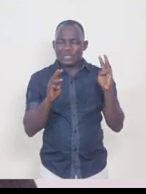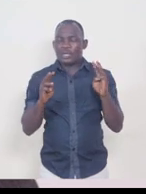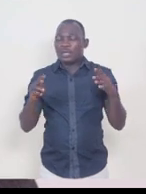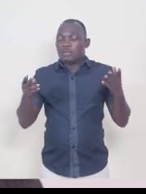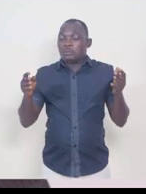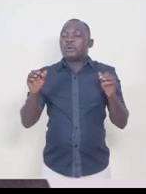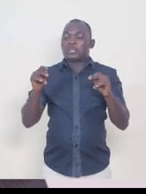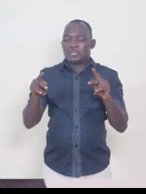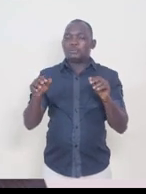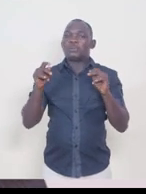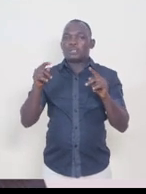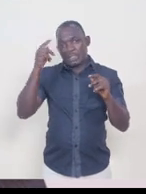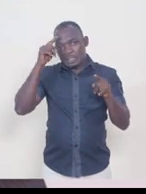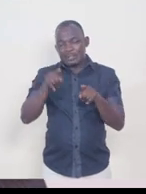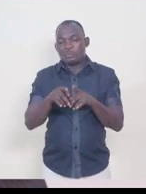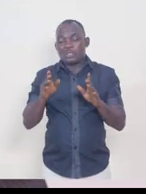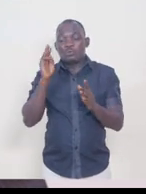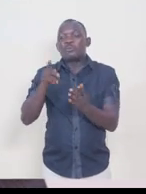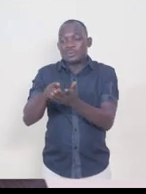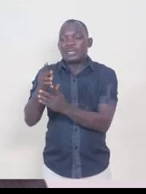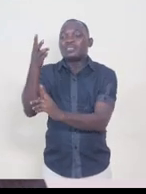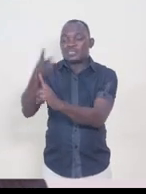Okay, you're going to settle for 6 months.